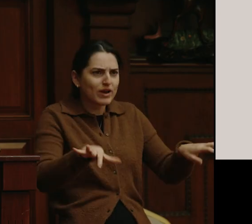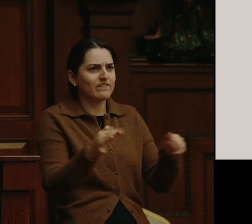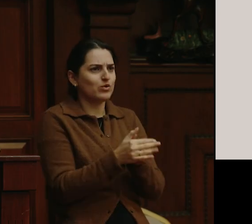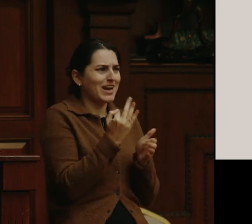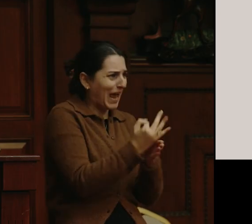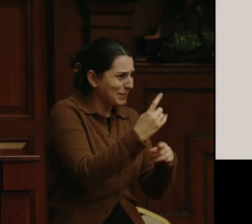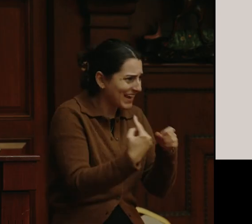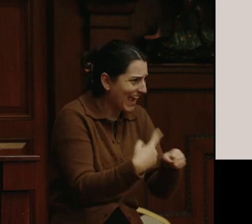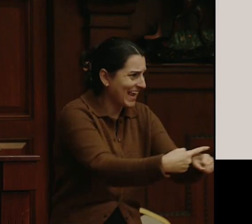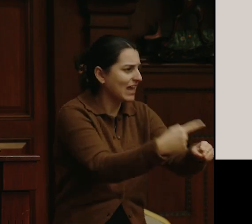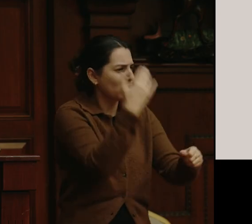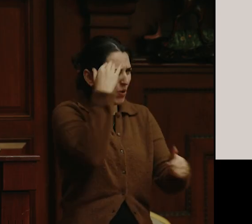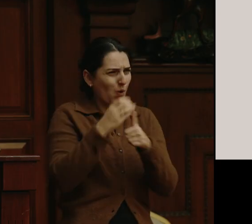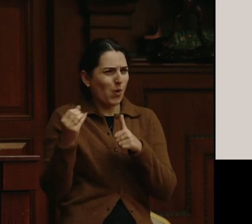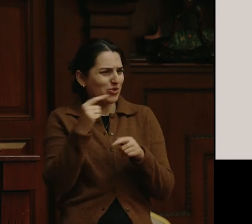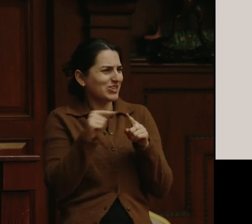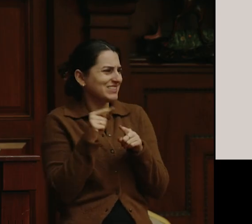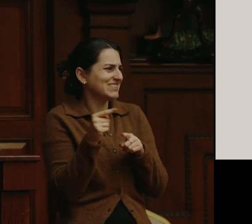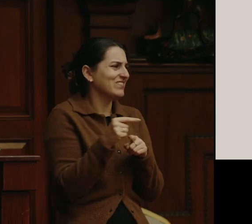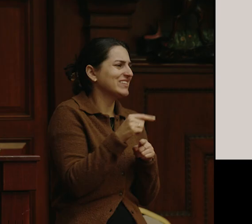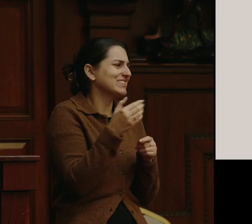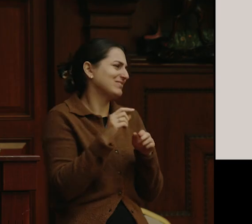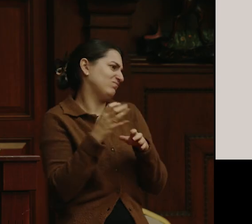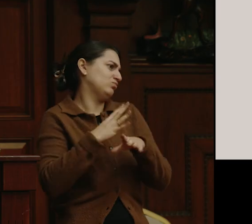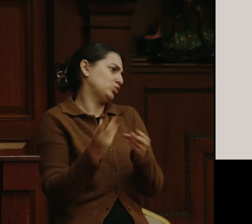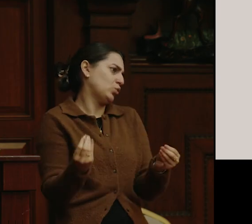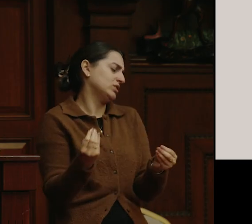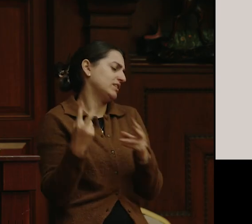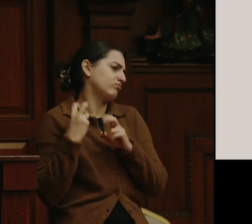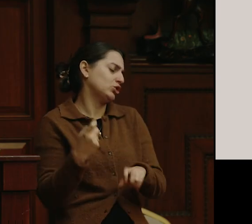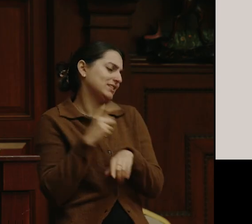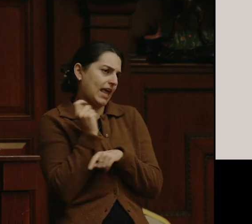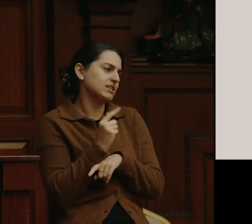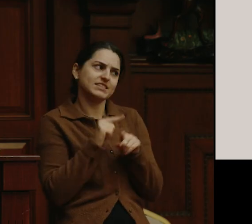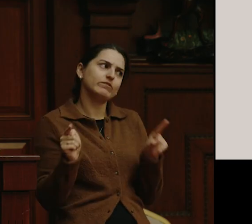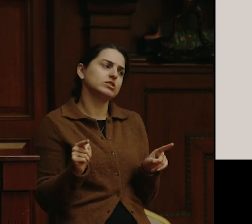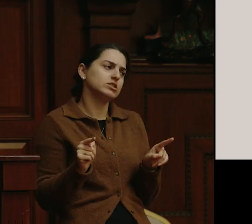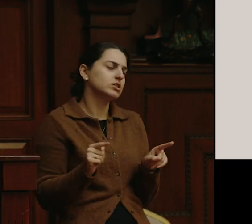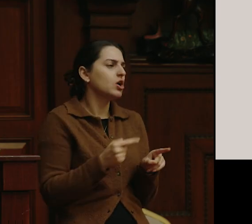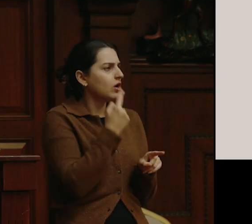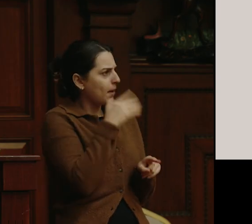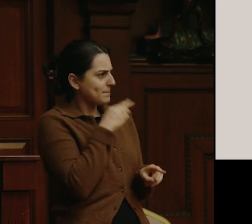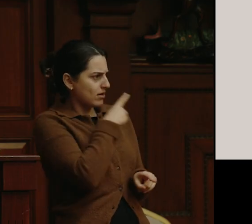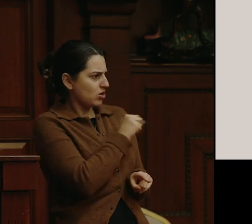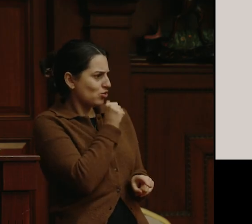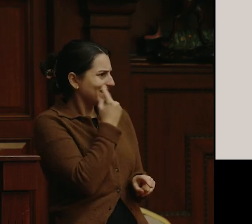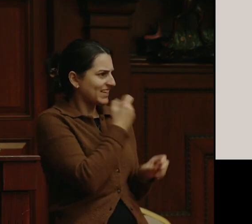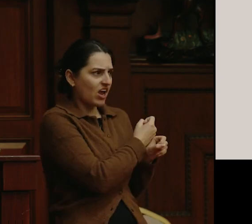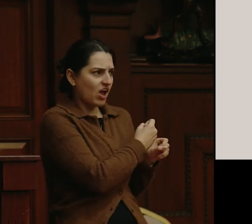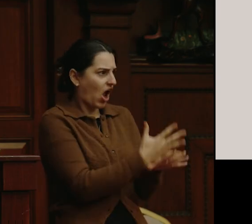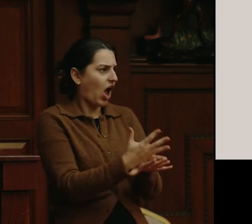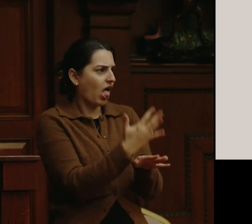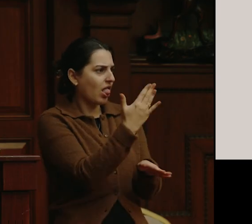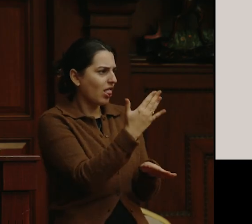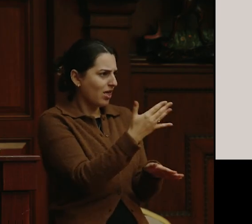co-occurrence than what we know from other epidemiological sources. It suggests that we aren't seeing all of the conditions someone